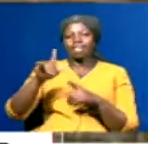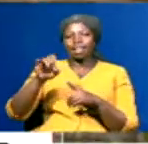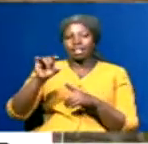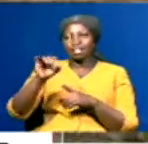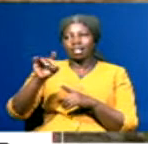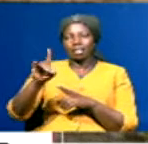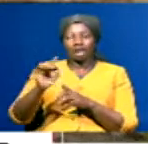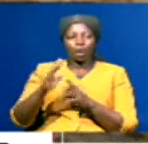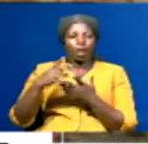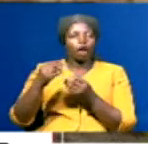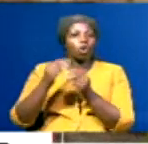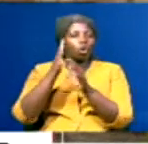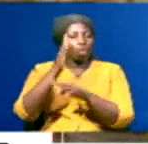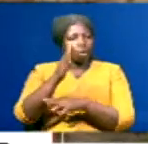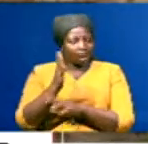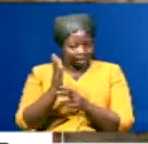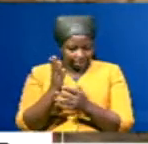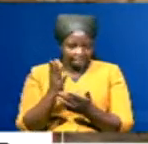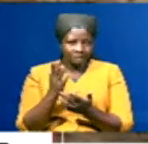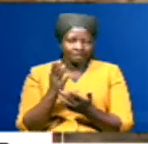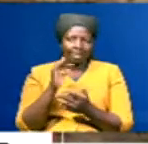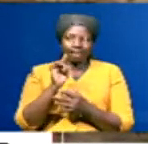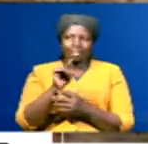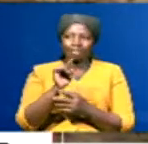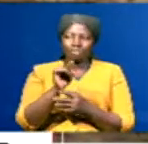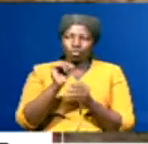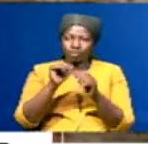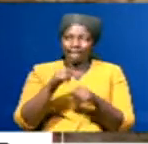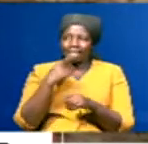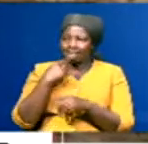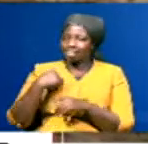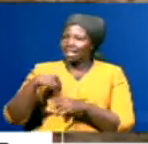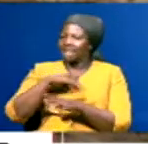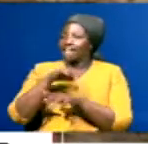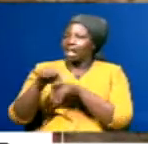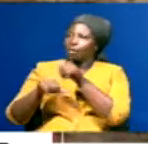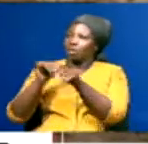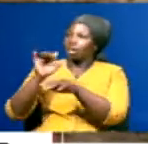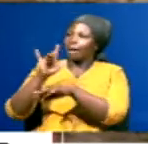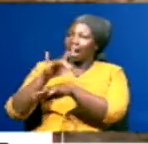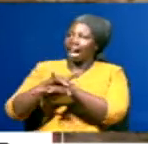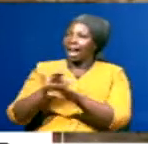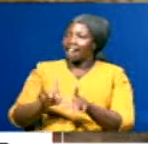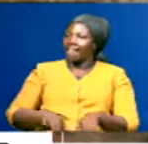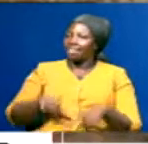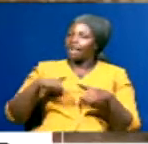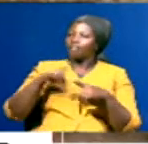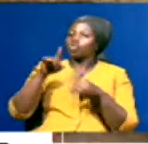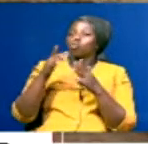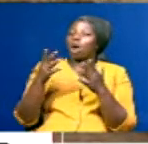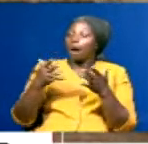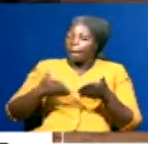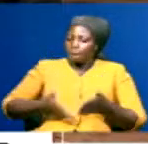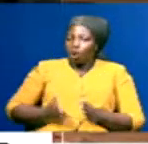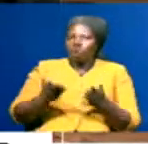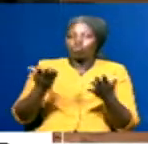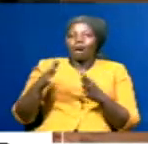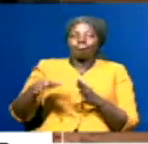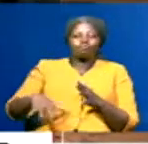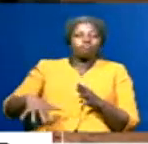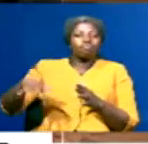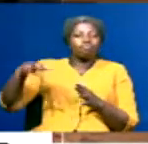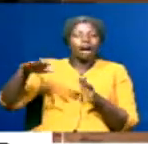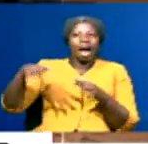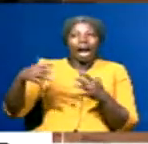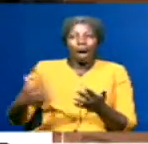is biographical. So you could just tell us about your early life, where you were born and growing up. I